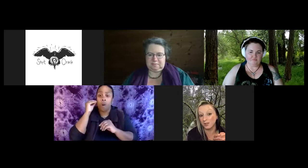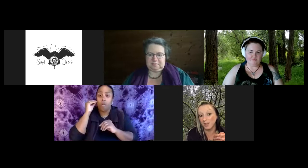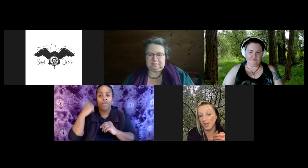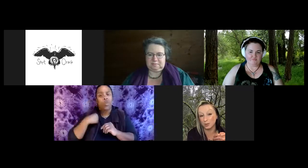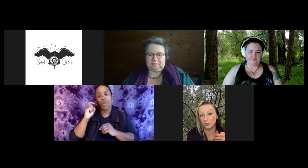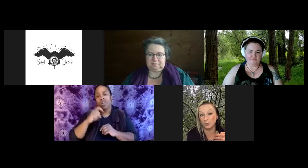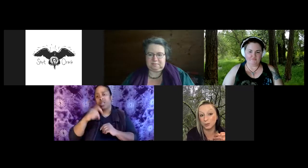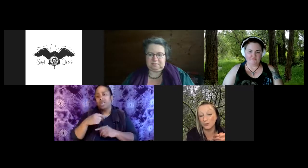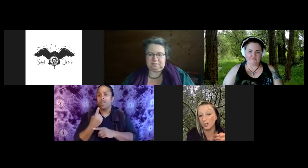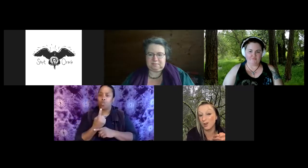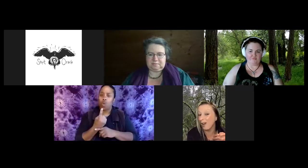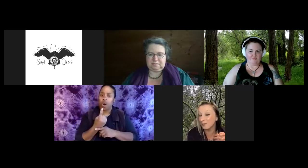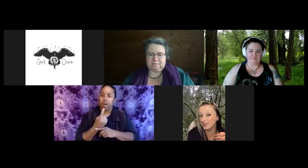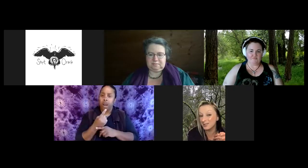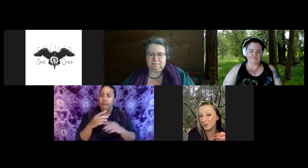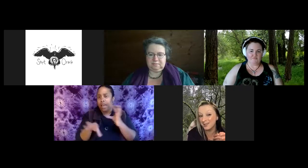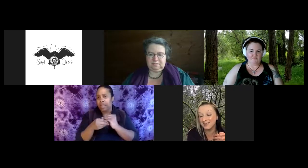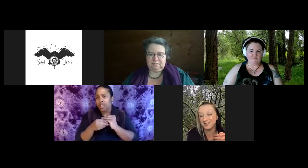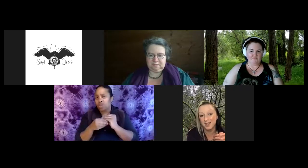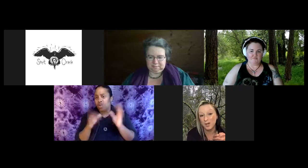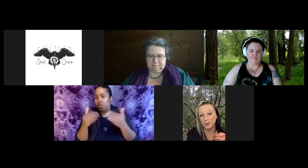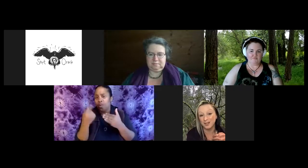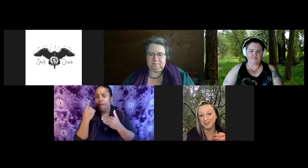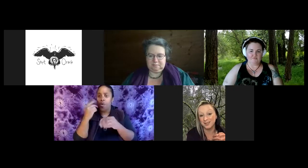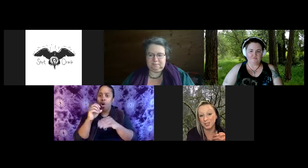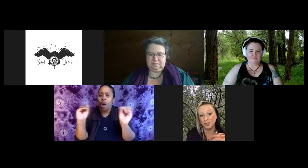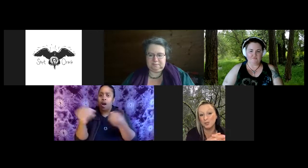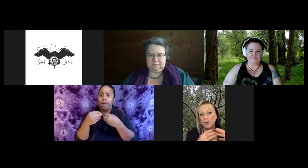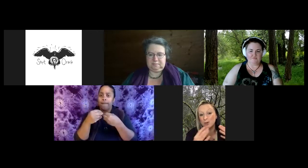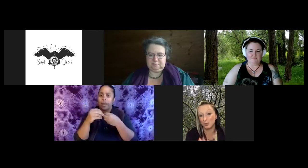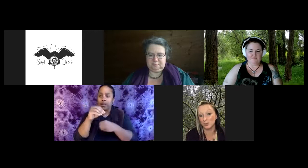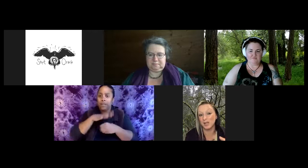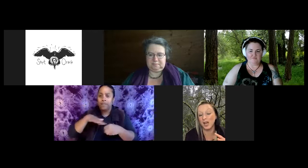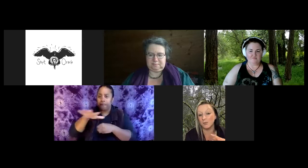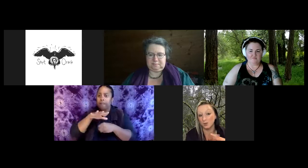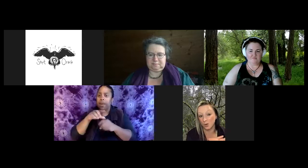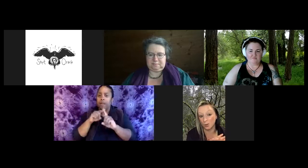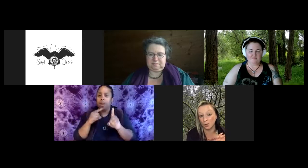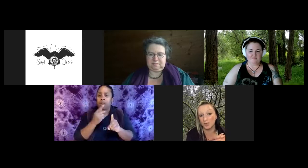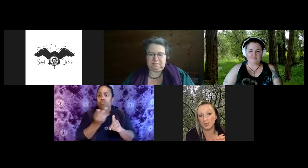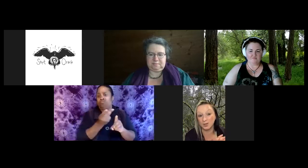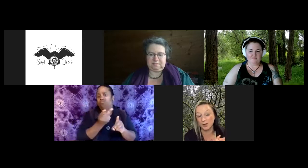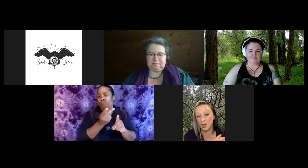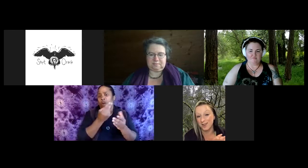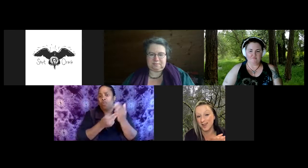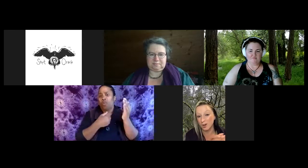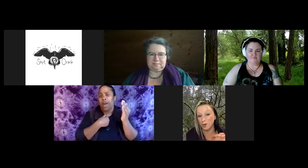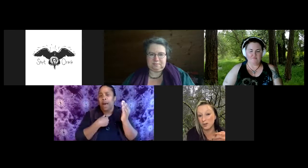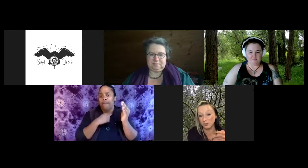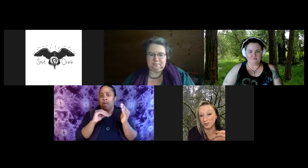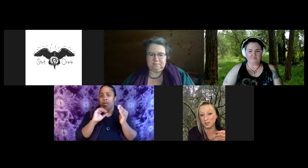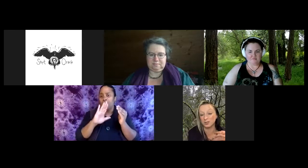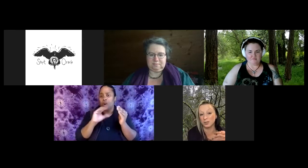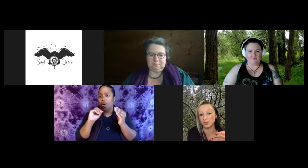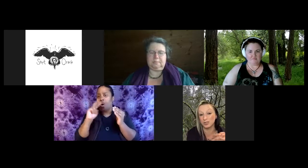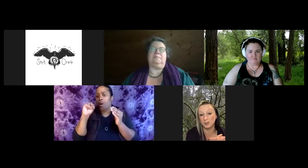one extra room for an office space, but you both really have your own things going on at home, I